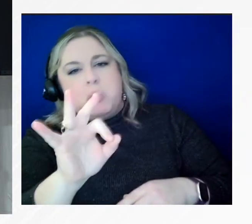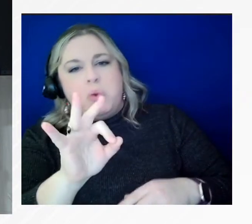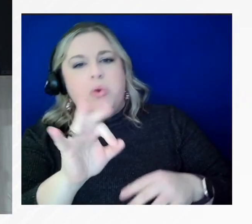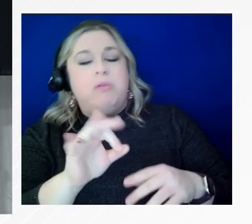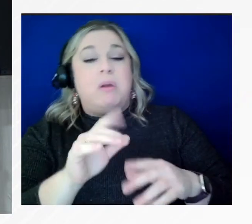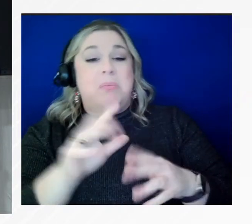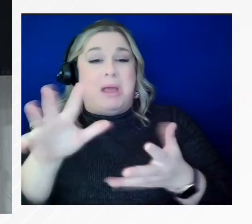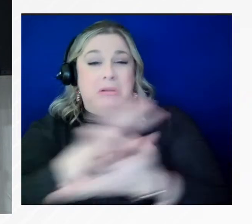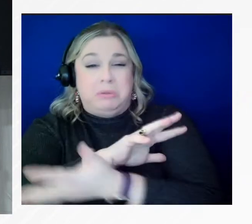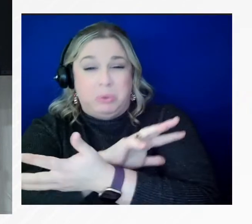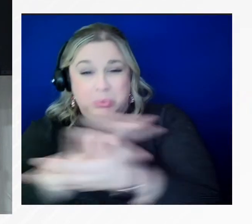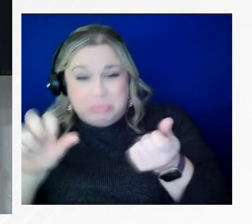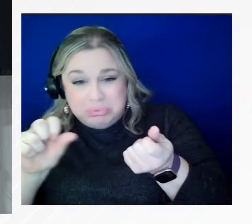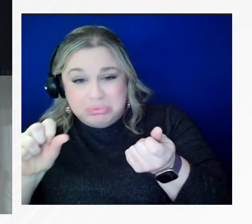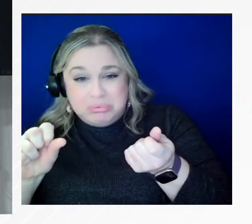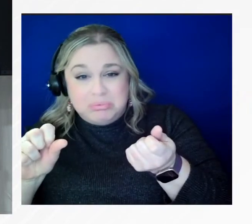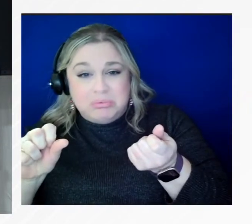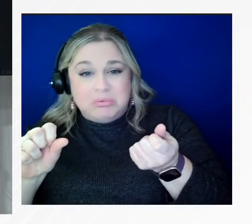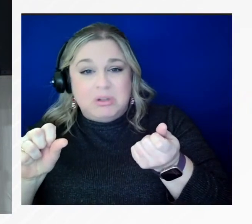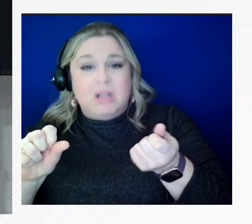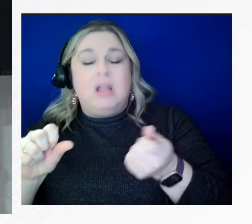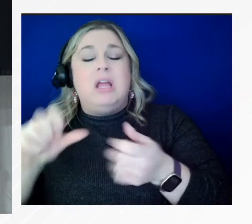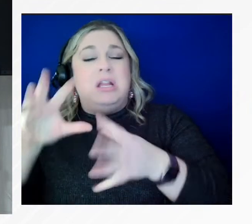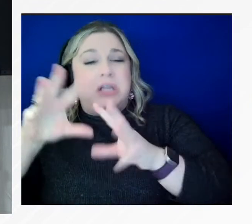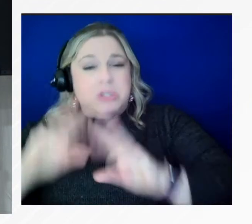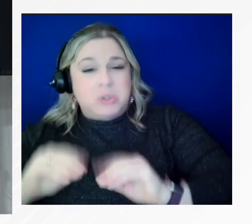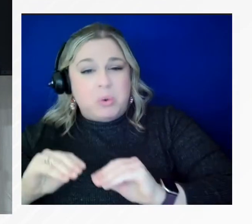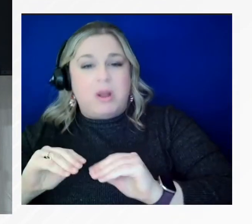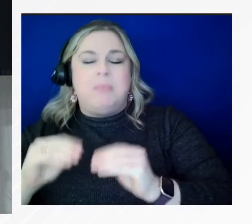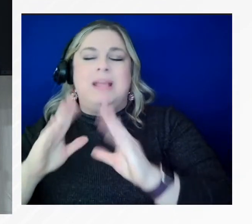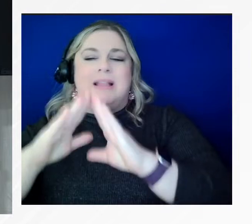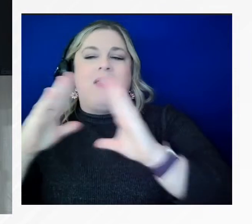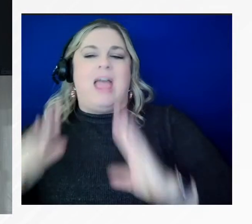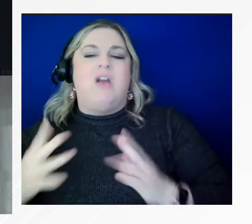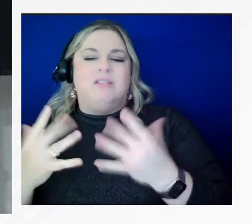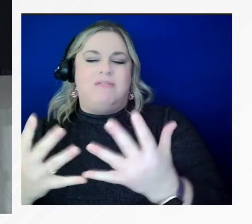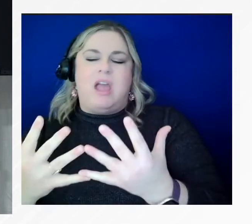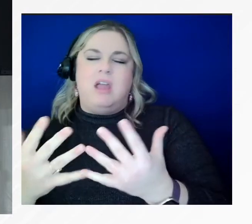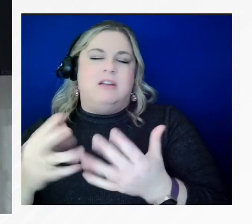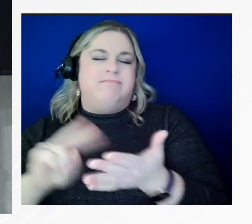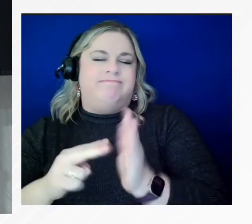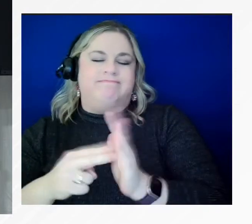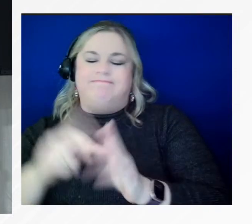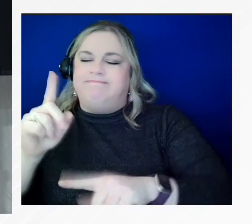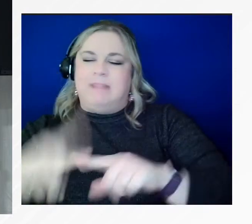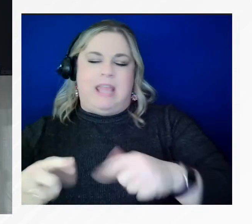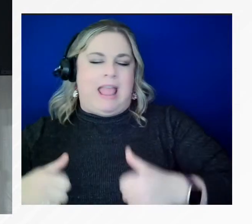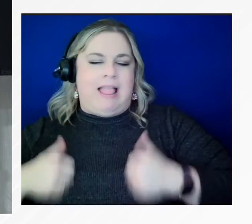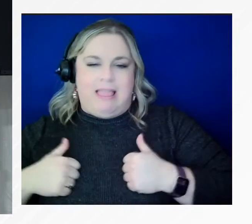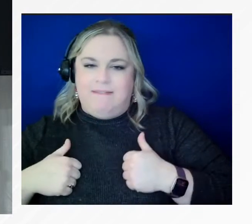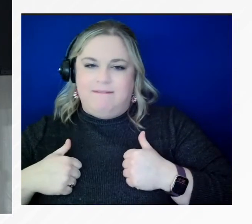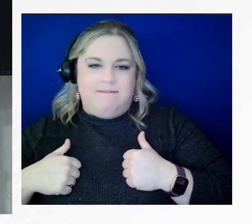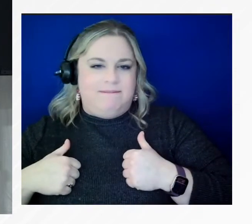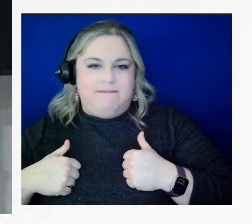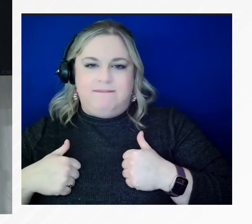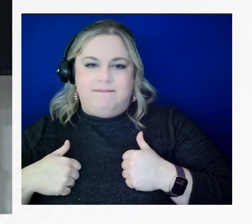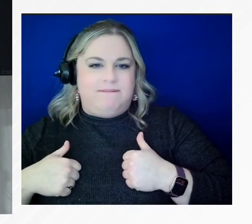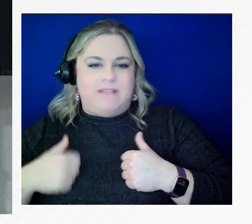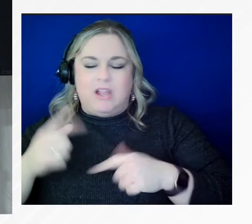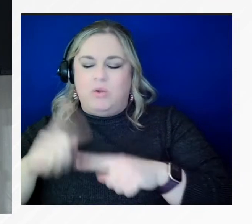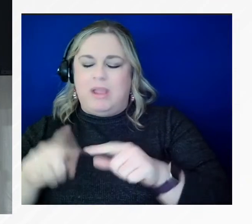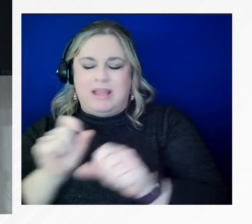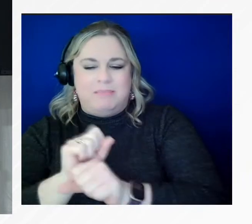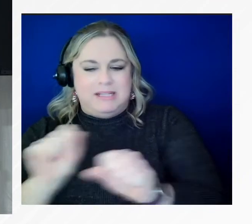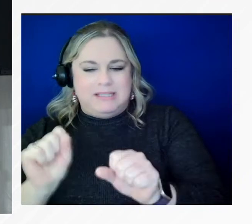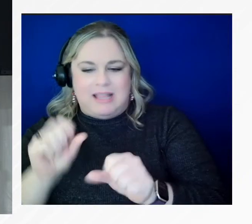that the house was on fire to the point where it's no longer livable, it's not safe to be in, and